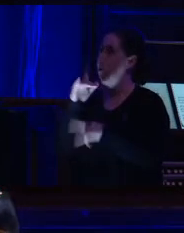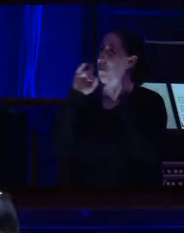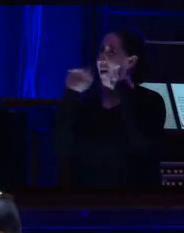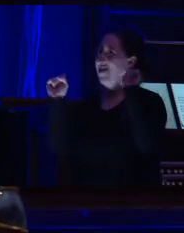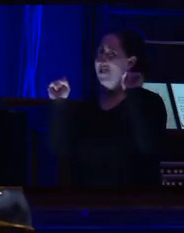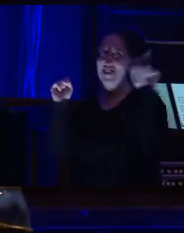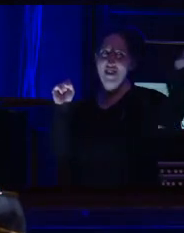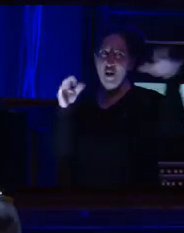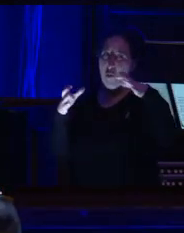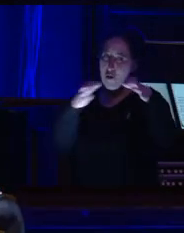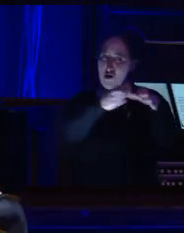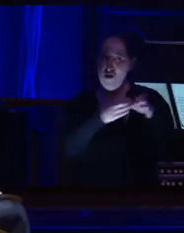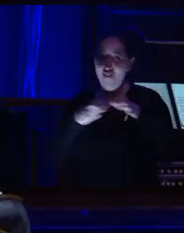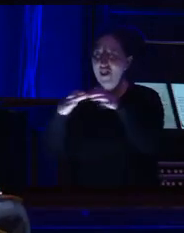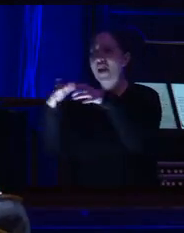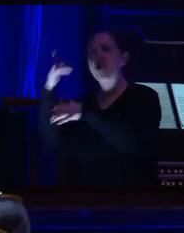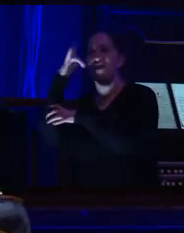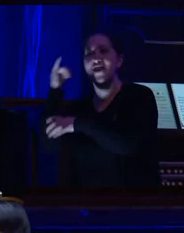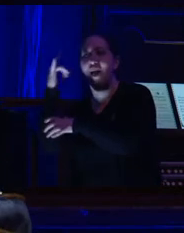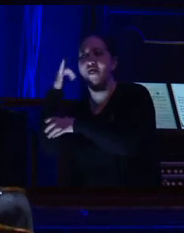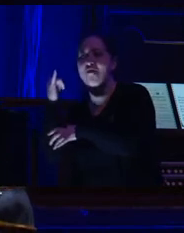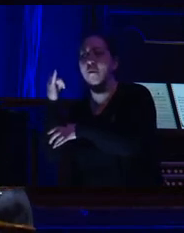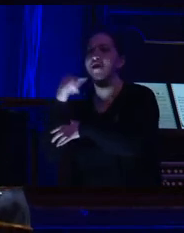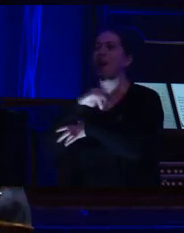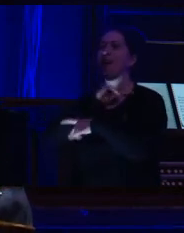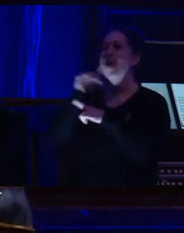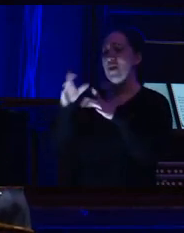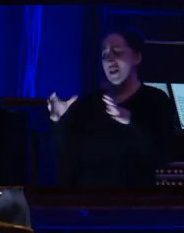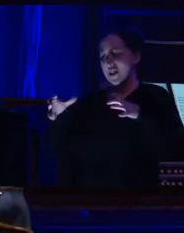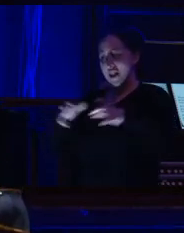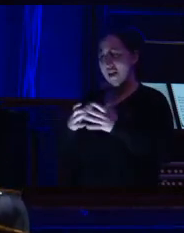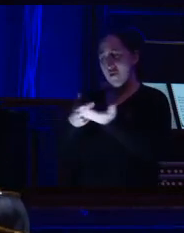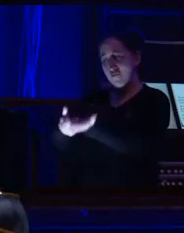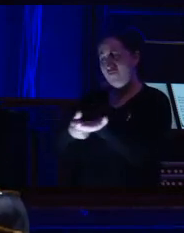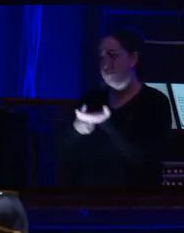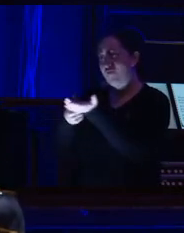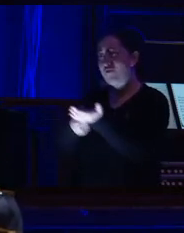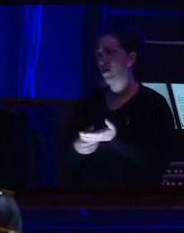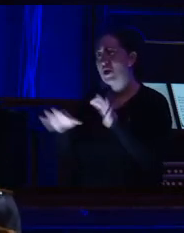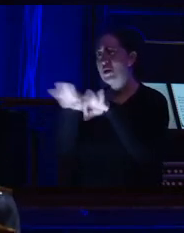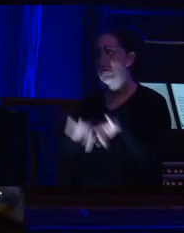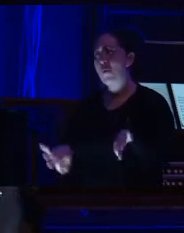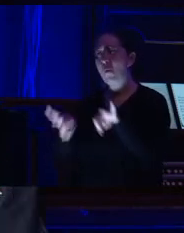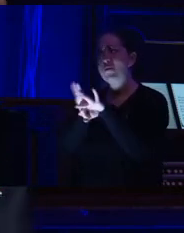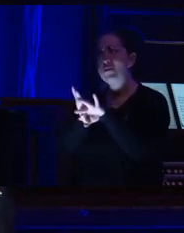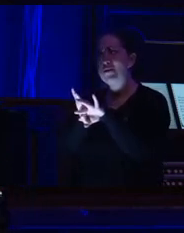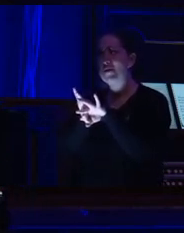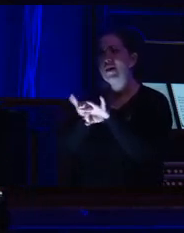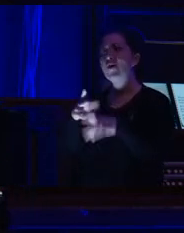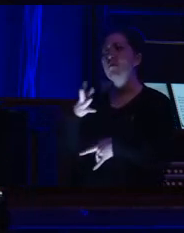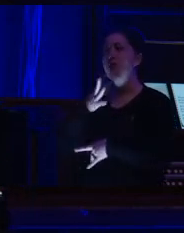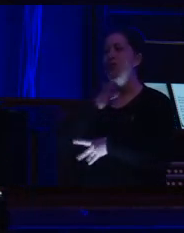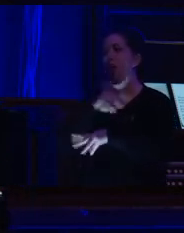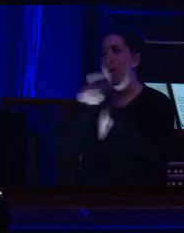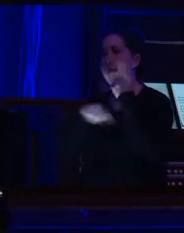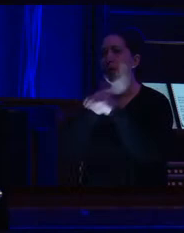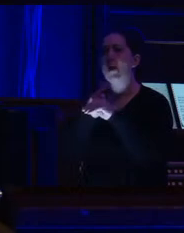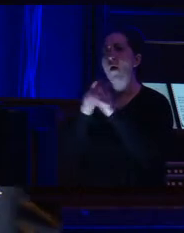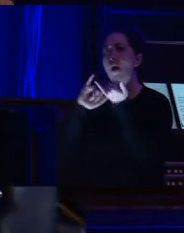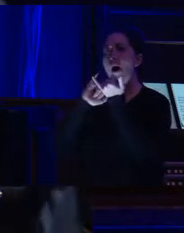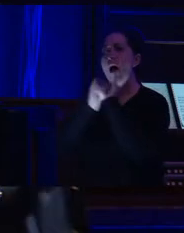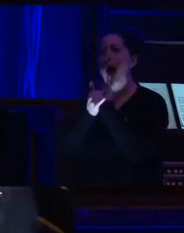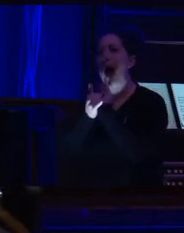travel together to California. We get together to talk about the importance of research. We talk about how to